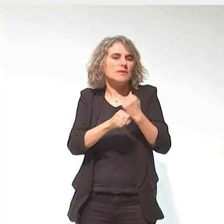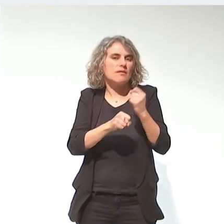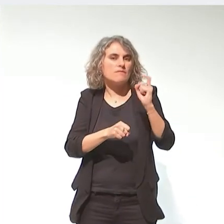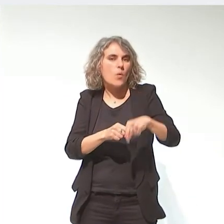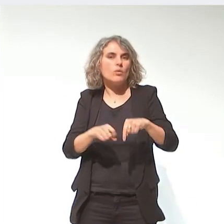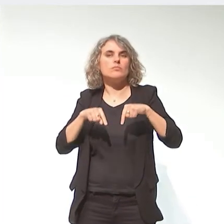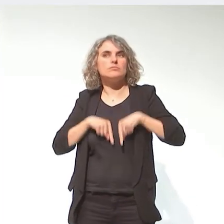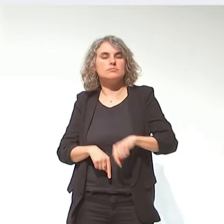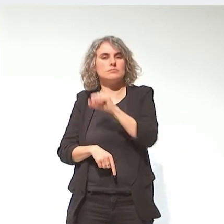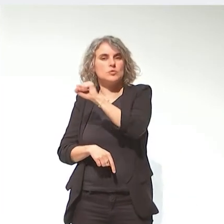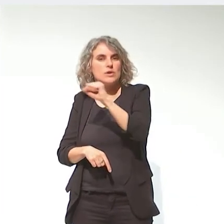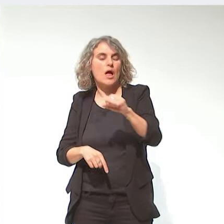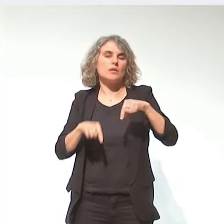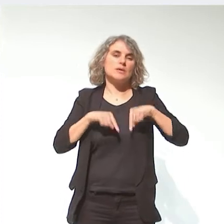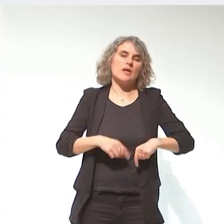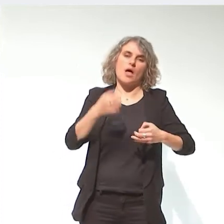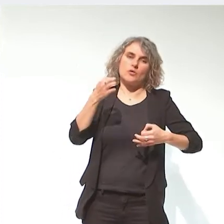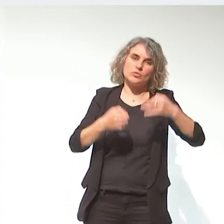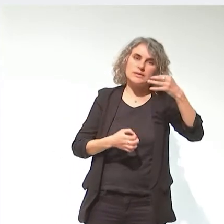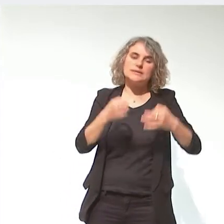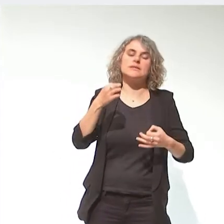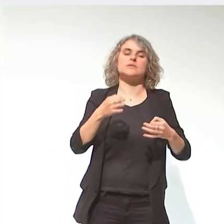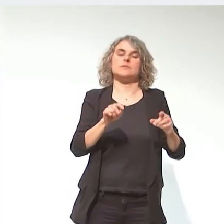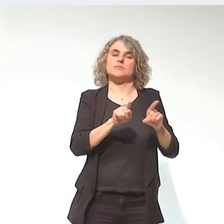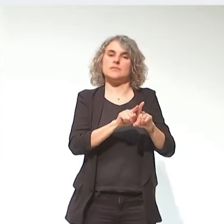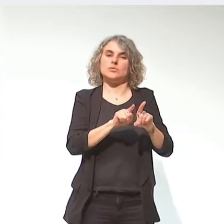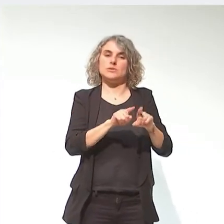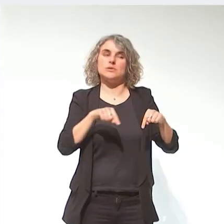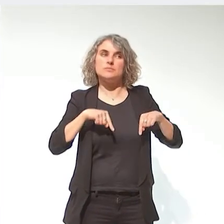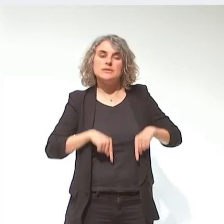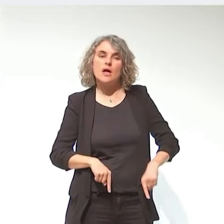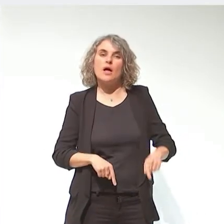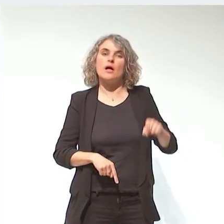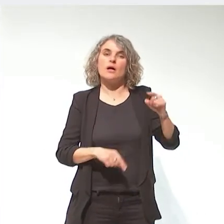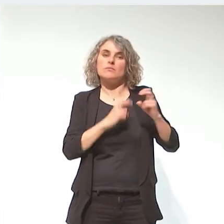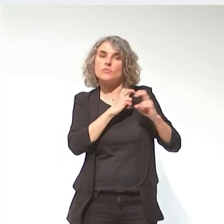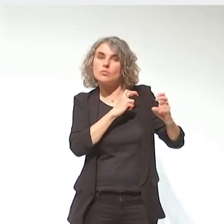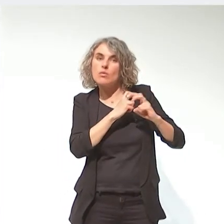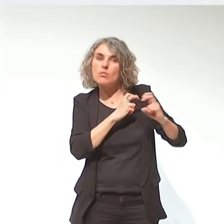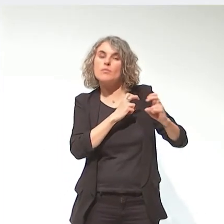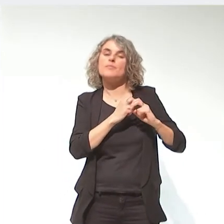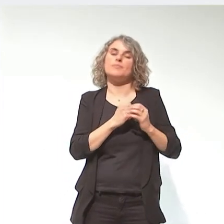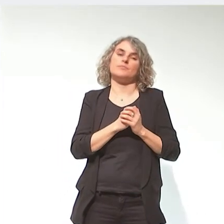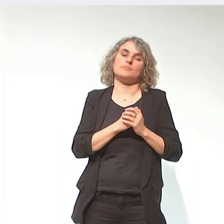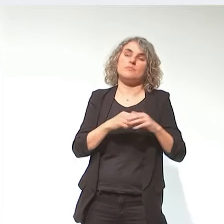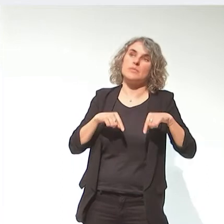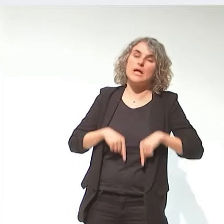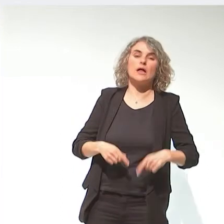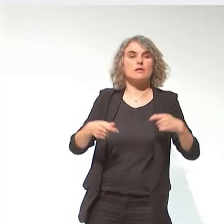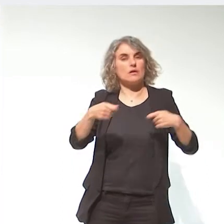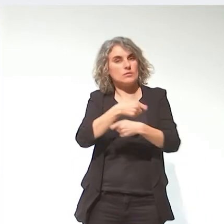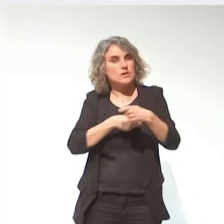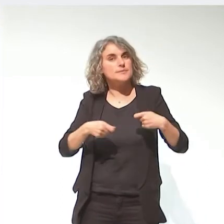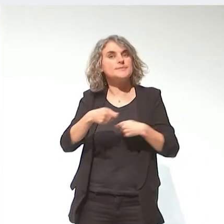of course we have here transport and transport ministry, economic and innovation ministry in this topic,